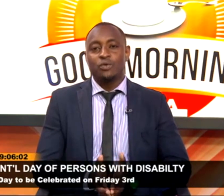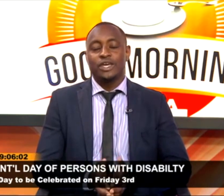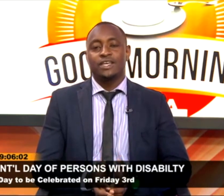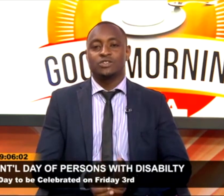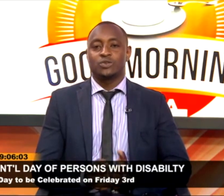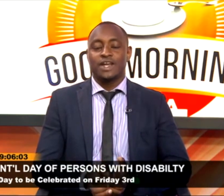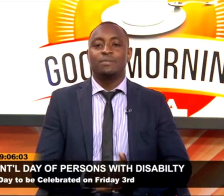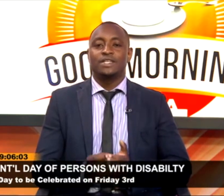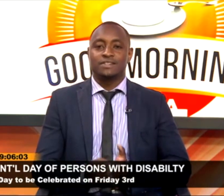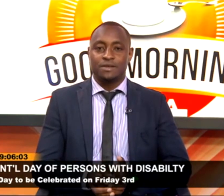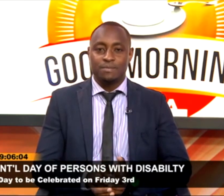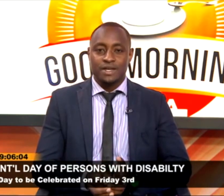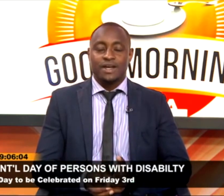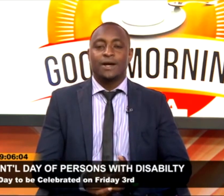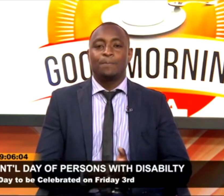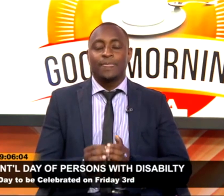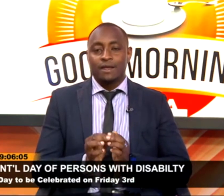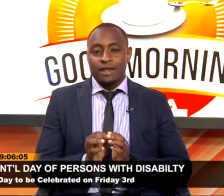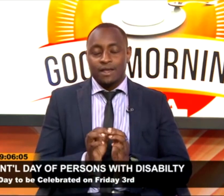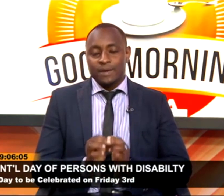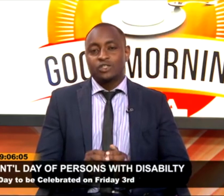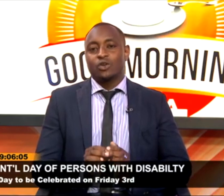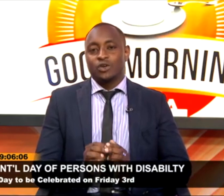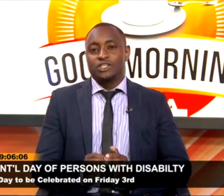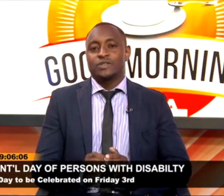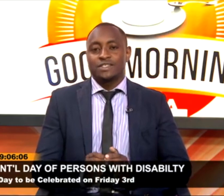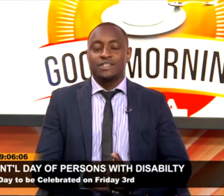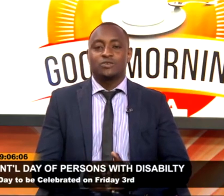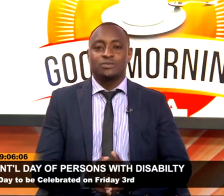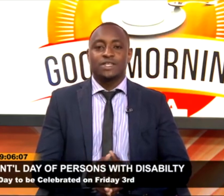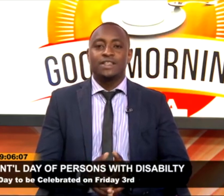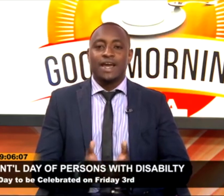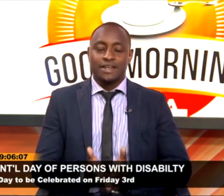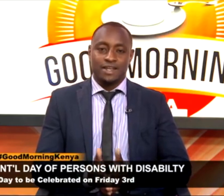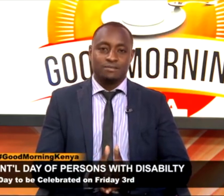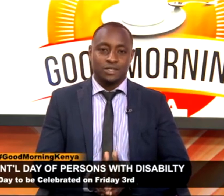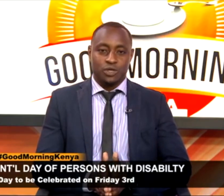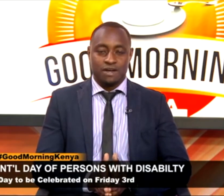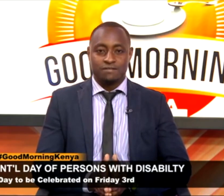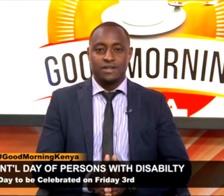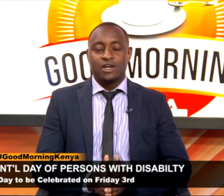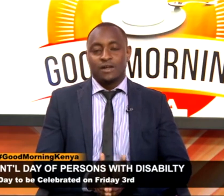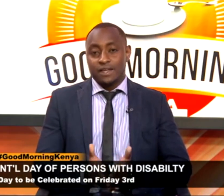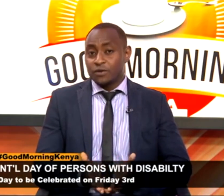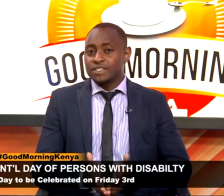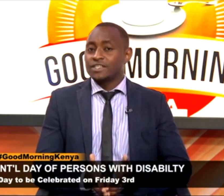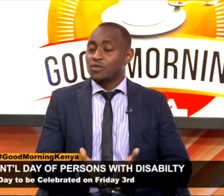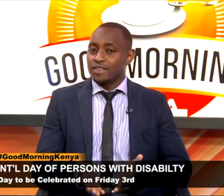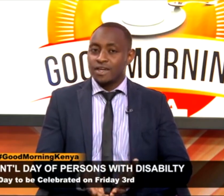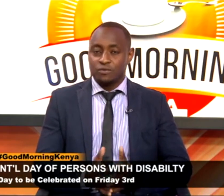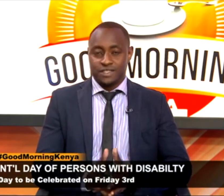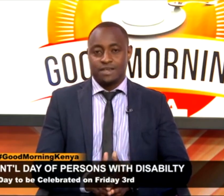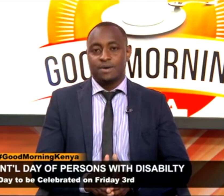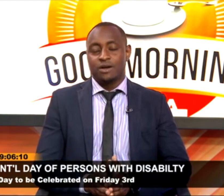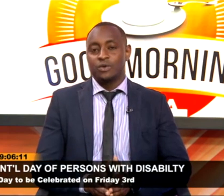So the only way is to try and mainstream mental conditions and syndromes in the curriculums that we have. Like for instance,